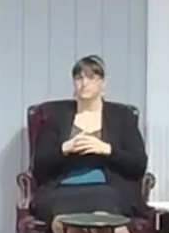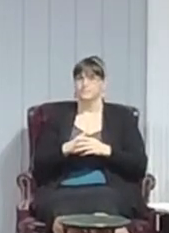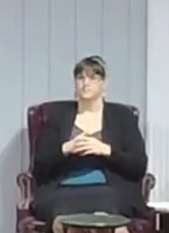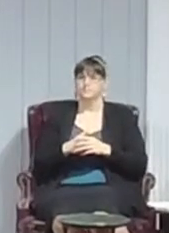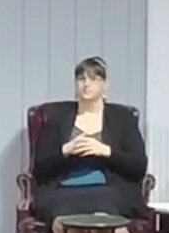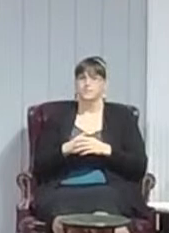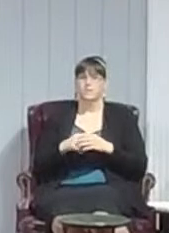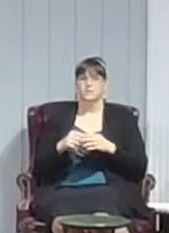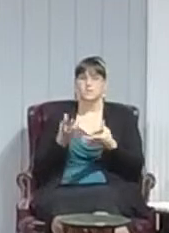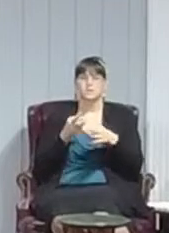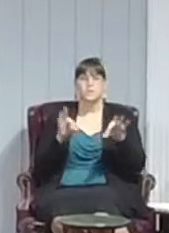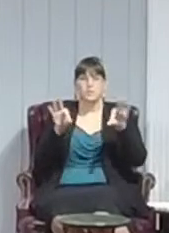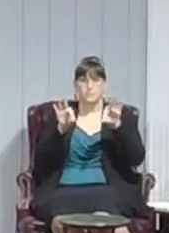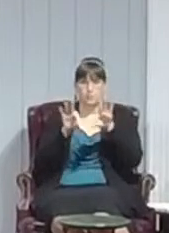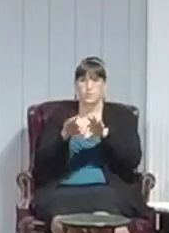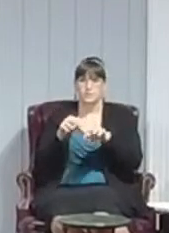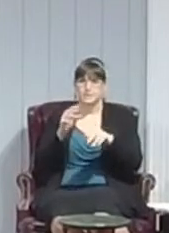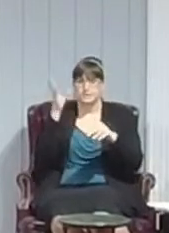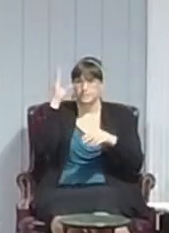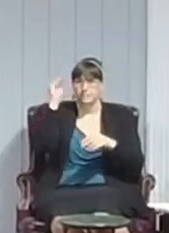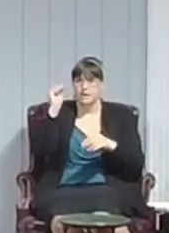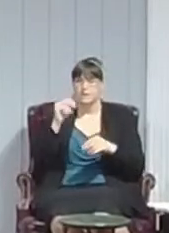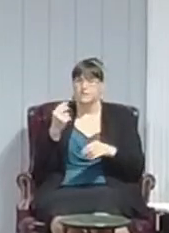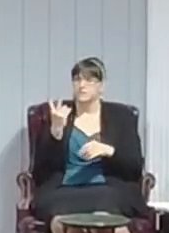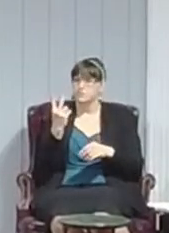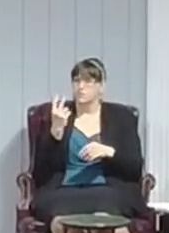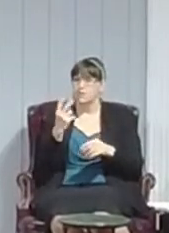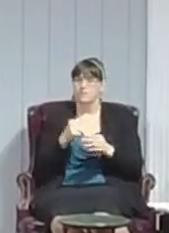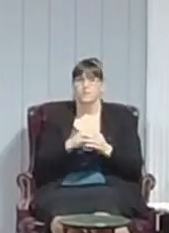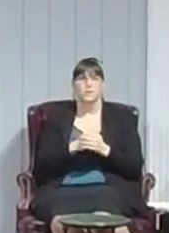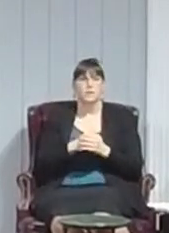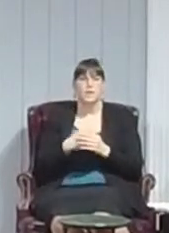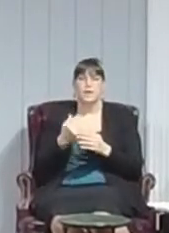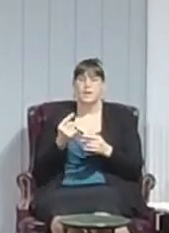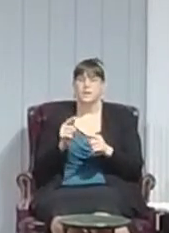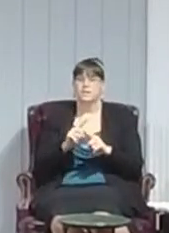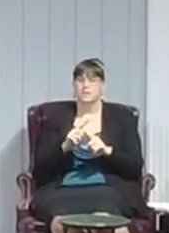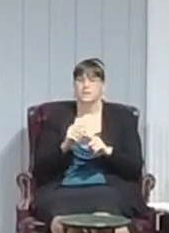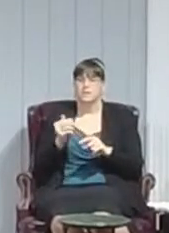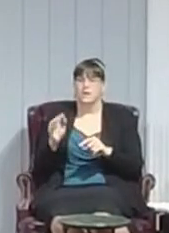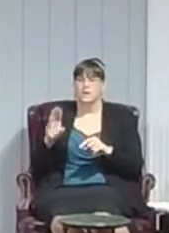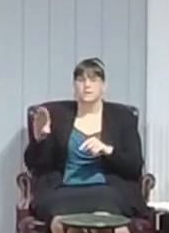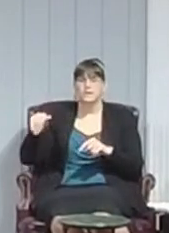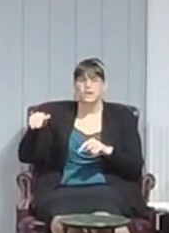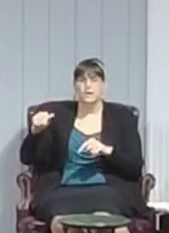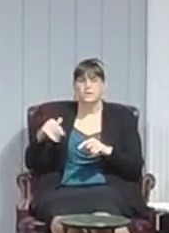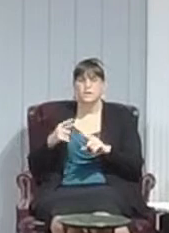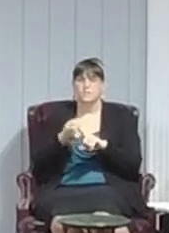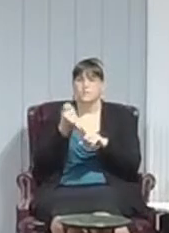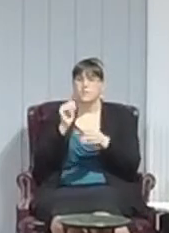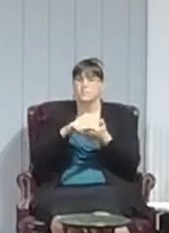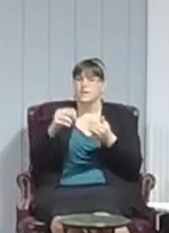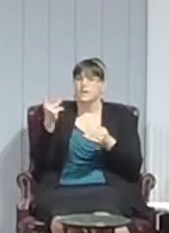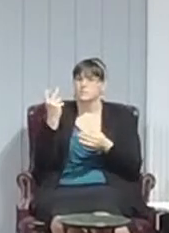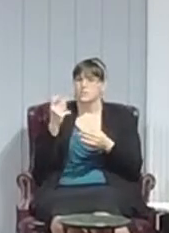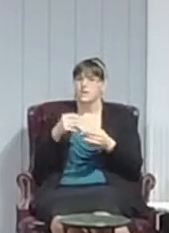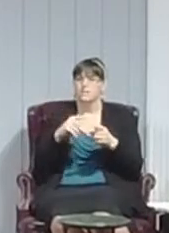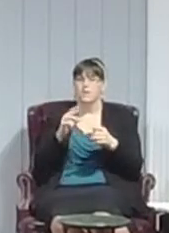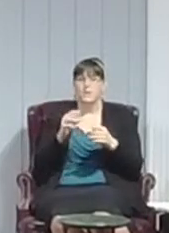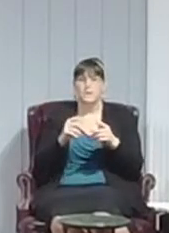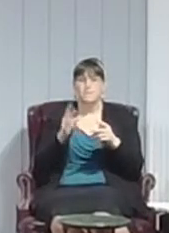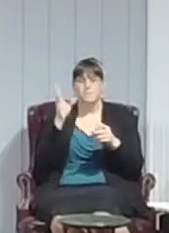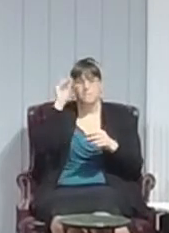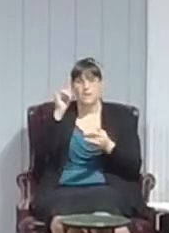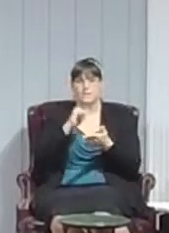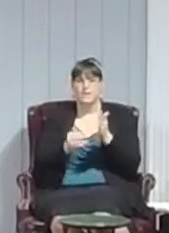20. So these are important men. These 12 are important men. And yet out of the 12, men that he's prayed for, men that he personally selected,